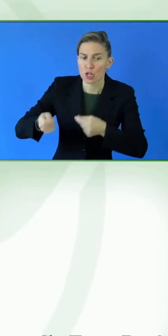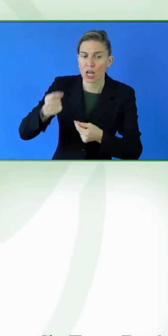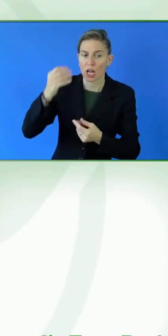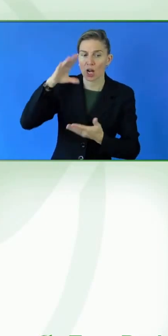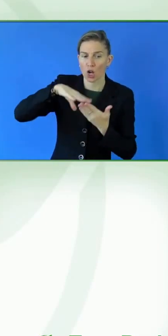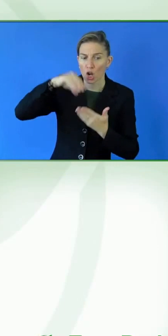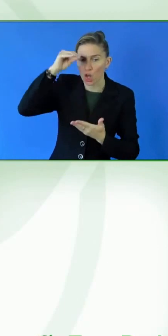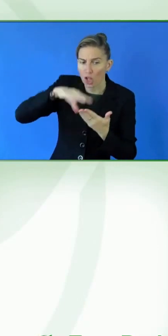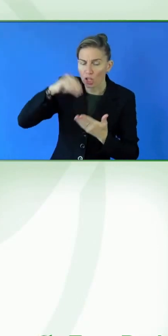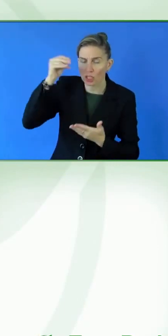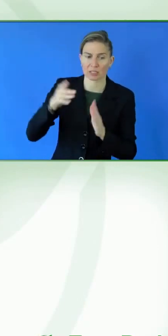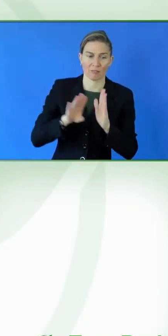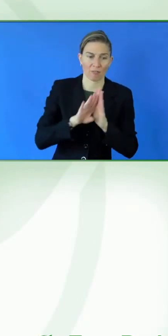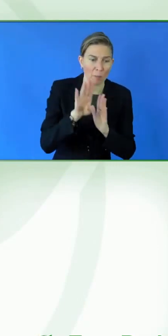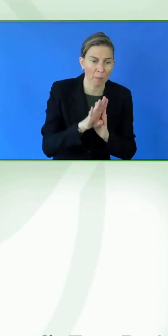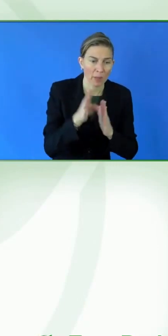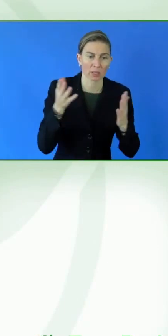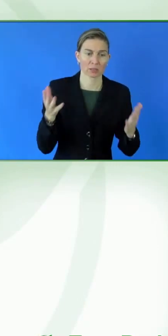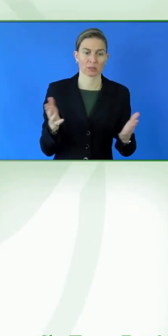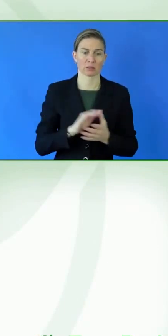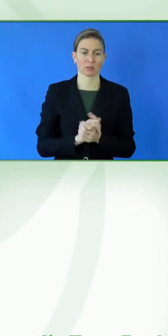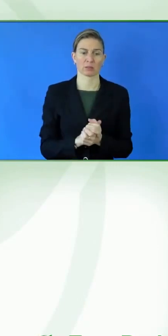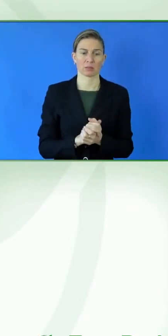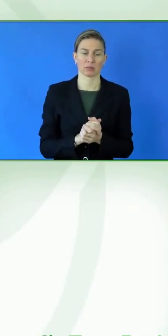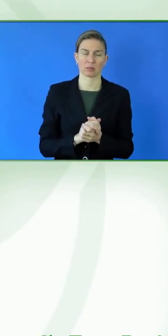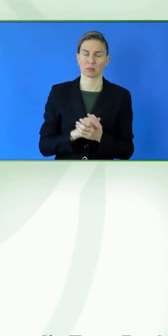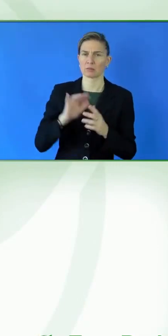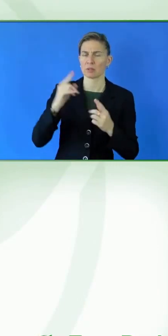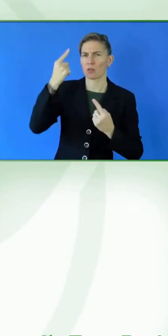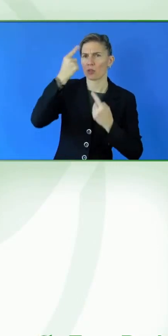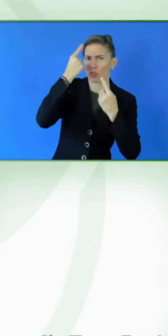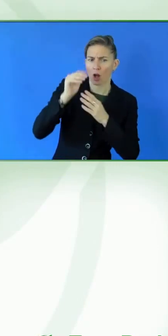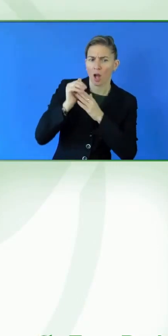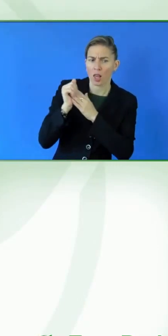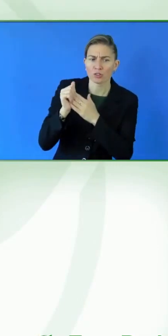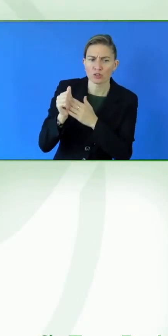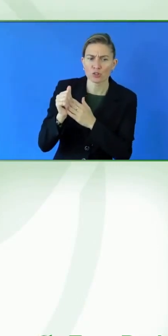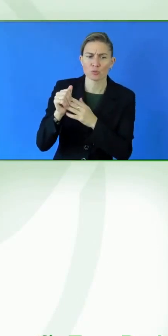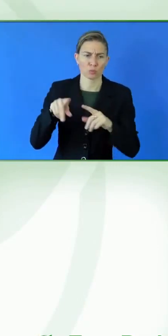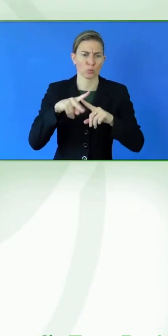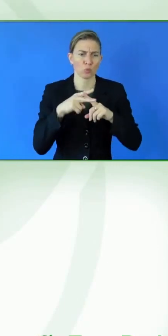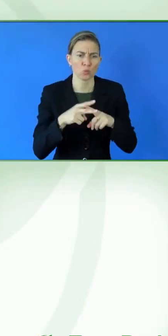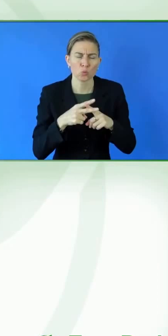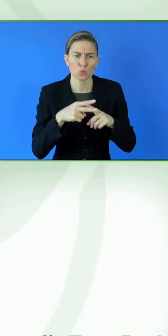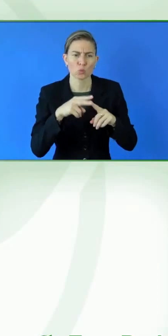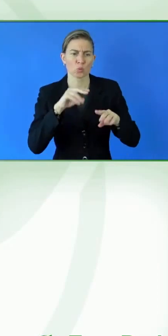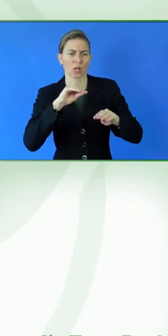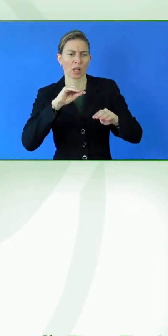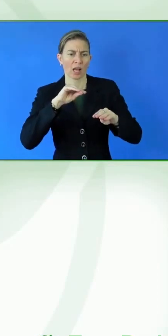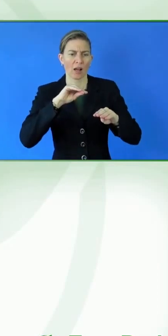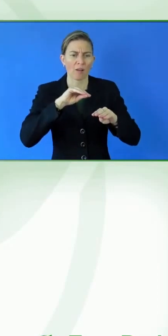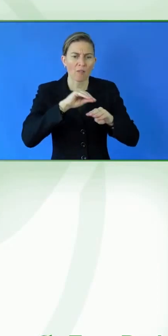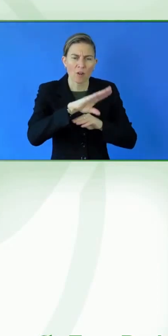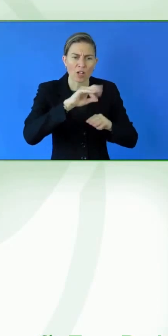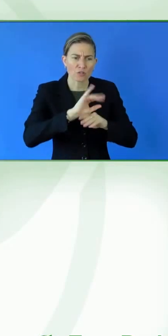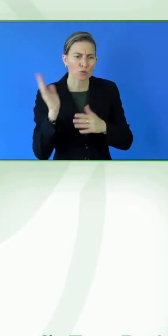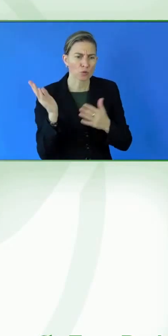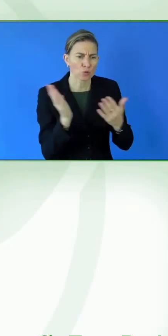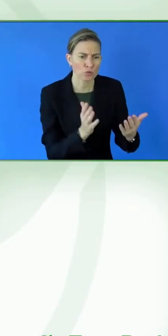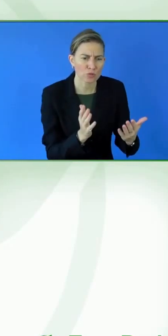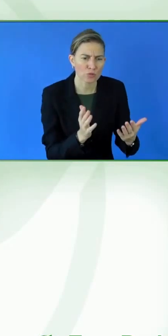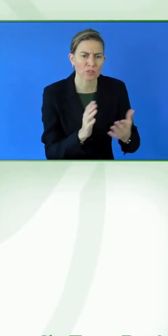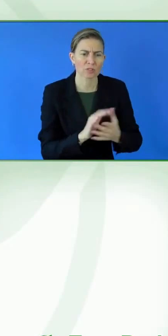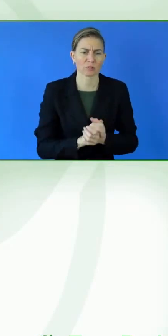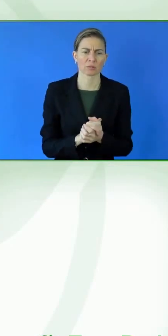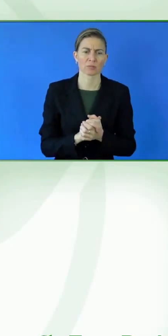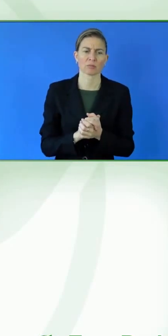advisory services, and inclusive innovation with the private sector. I want to invite you all to join us and